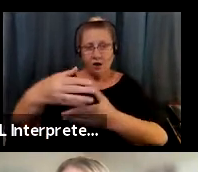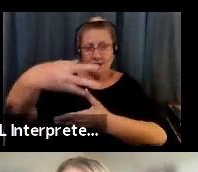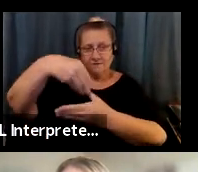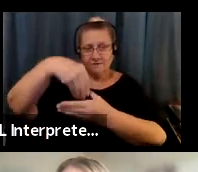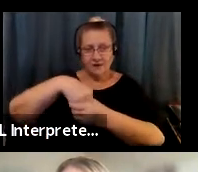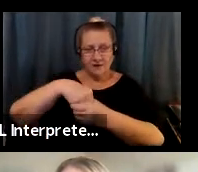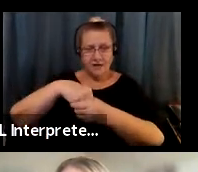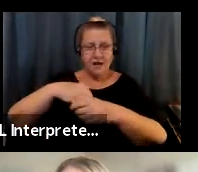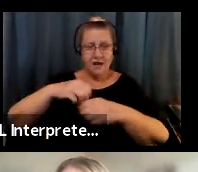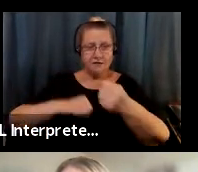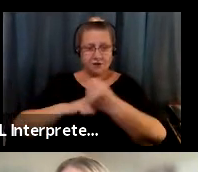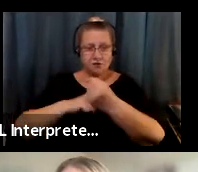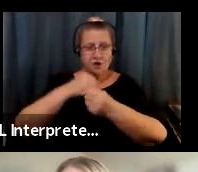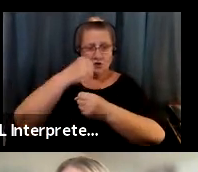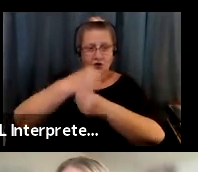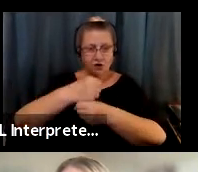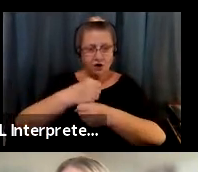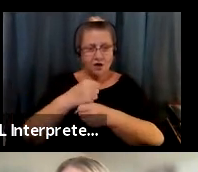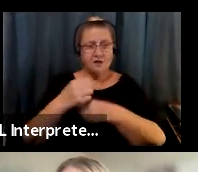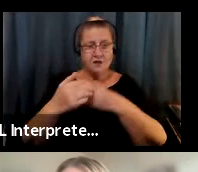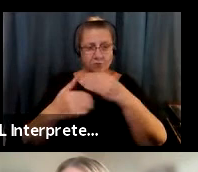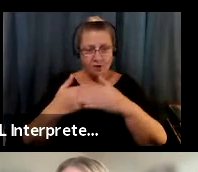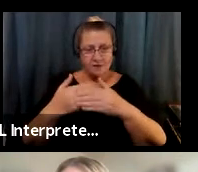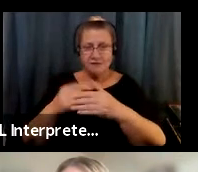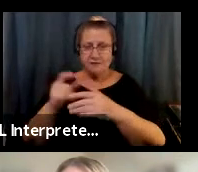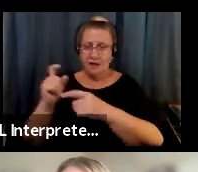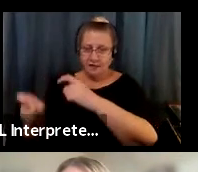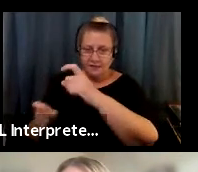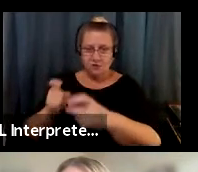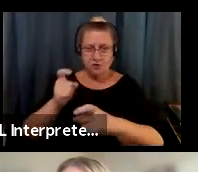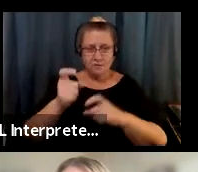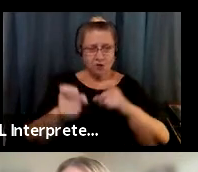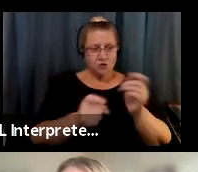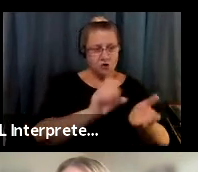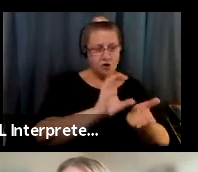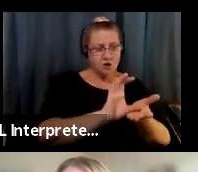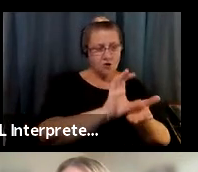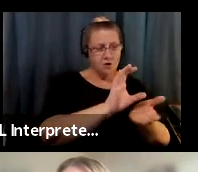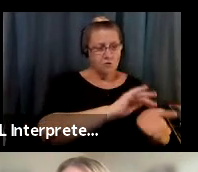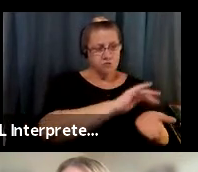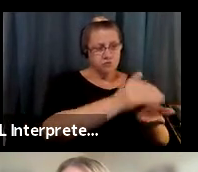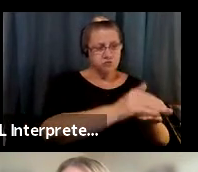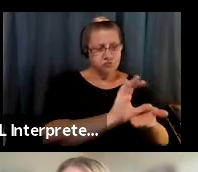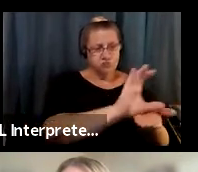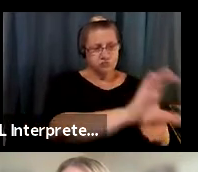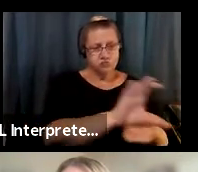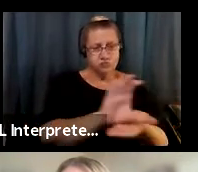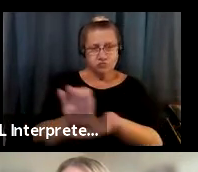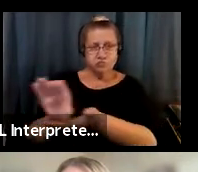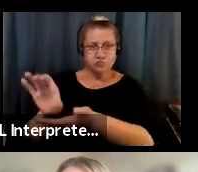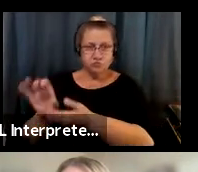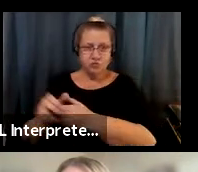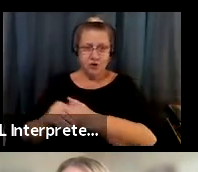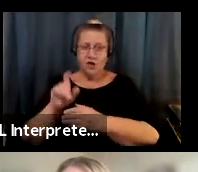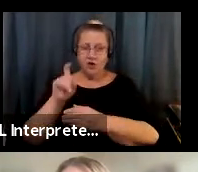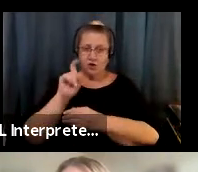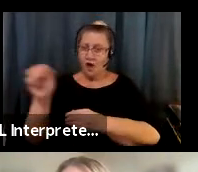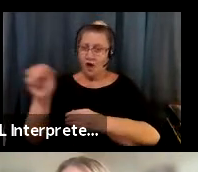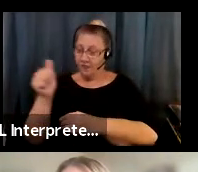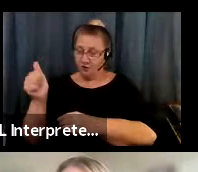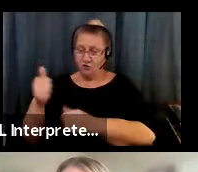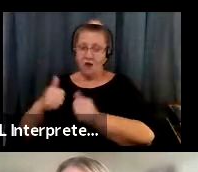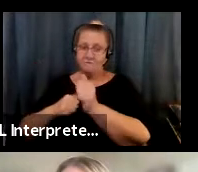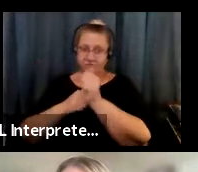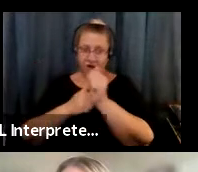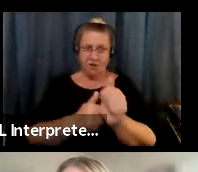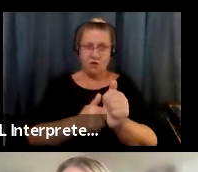vaccine prioritization, outreach, and distribution was unprecedented and should be a model for others to follow.